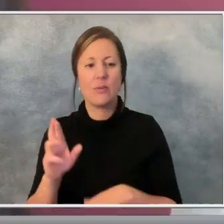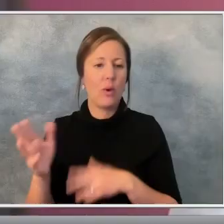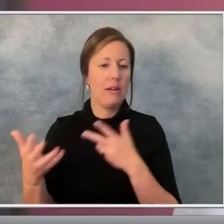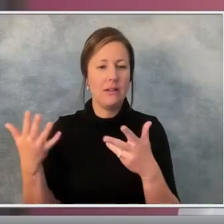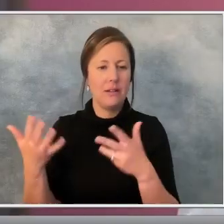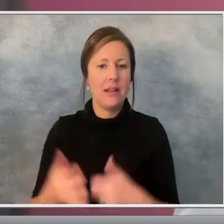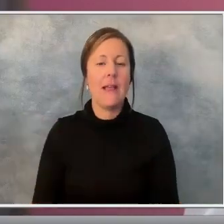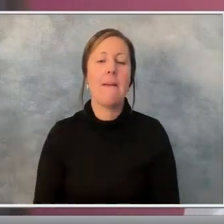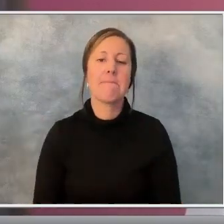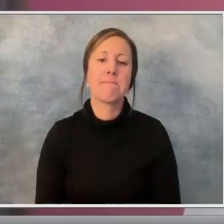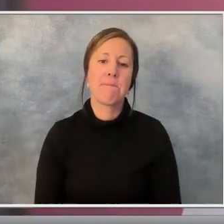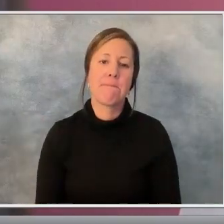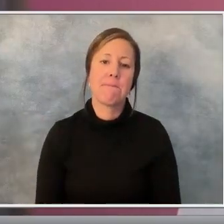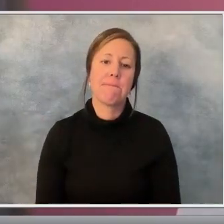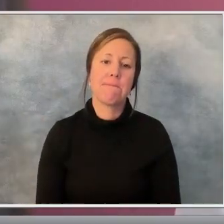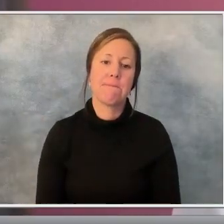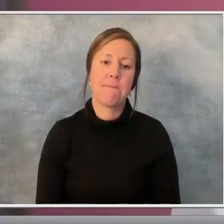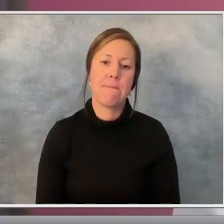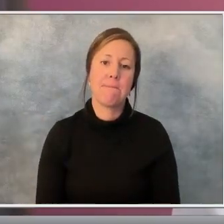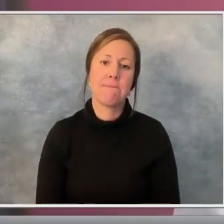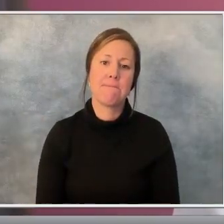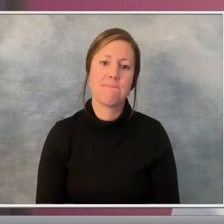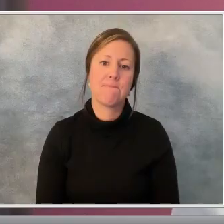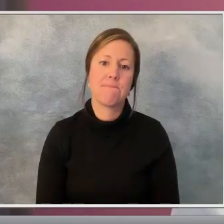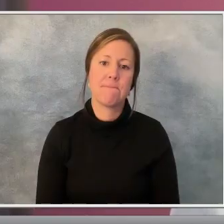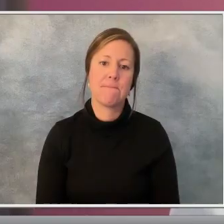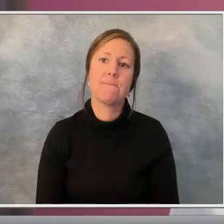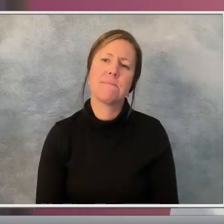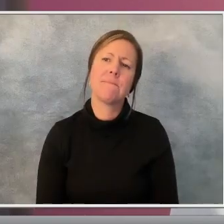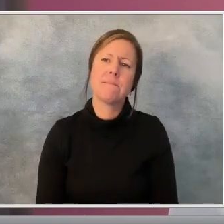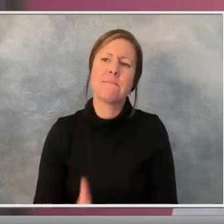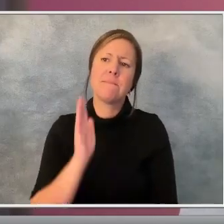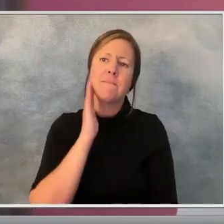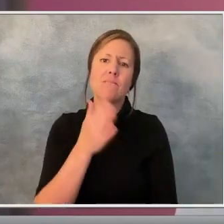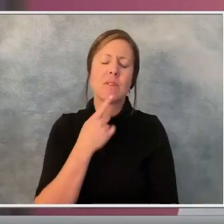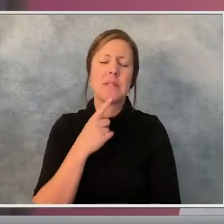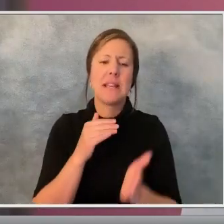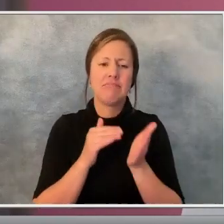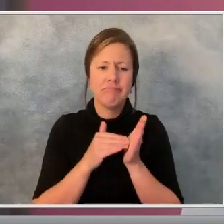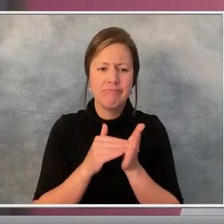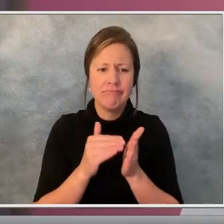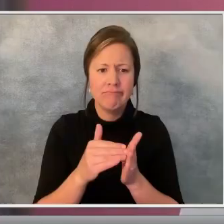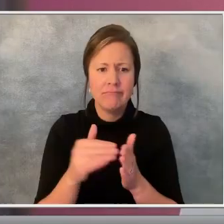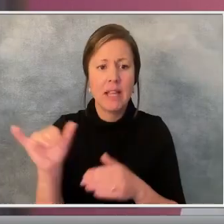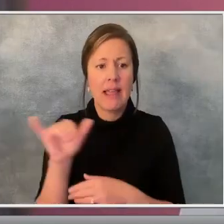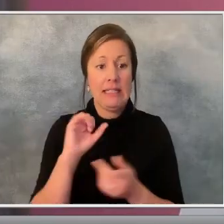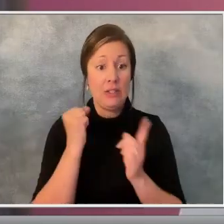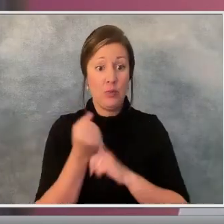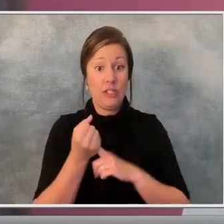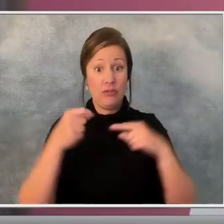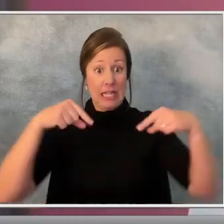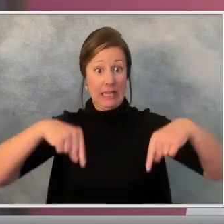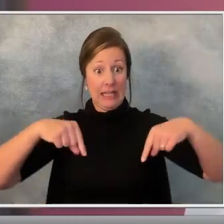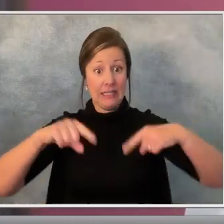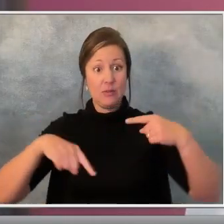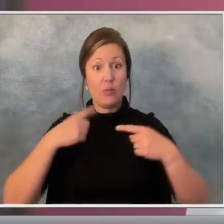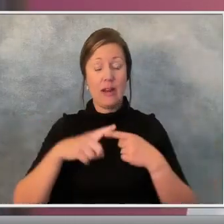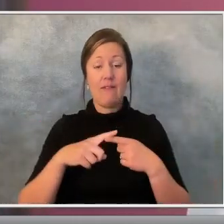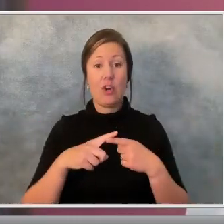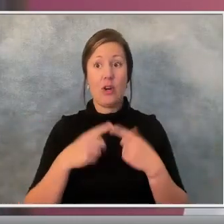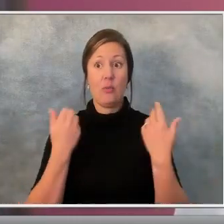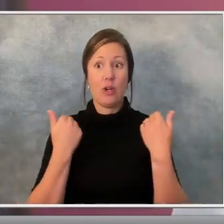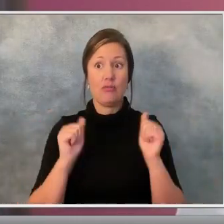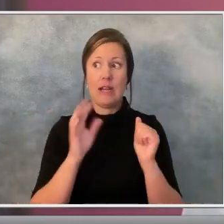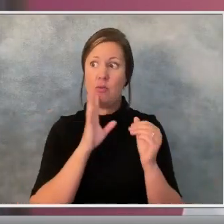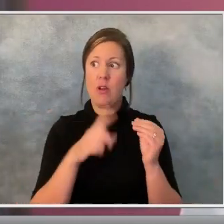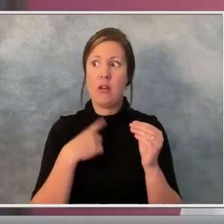think the generic answer is I'm consulted frequently. Now, for specific or situations like this where we're talking about transplant clearance,